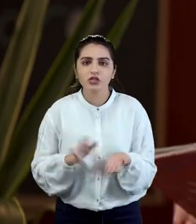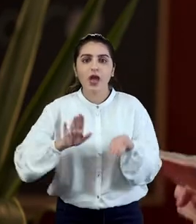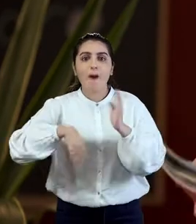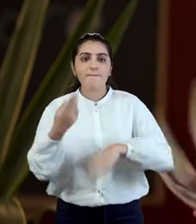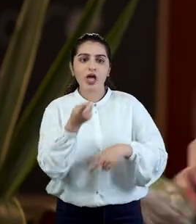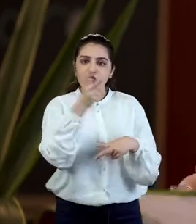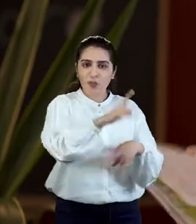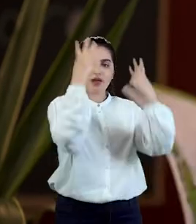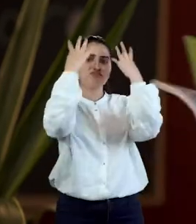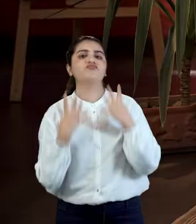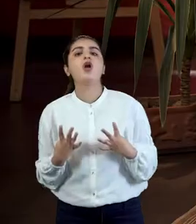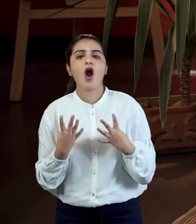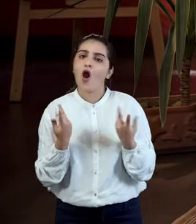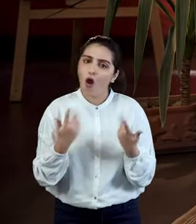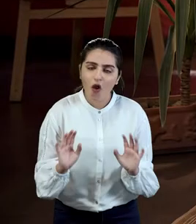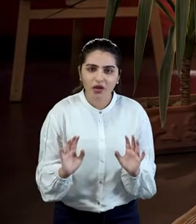And he locked her in.